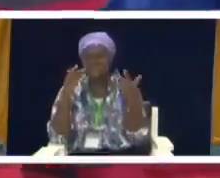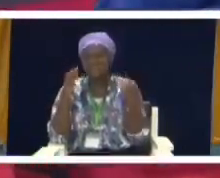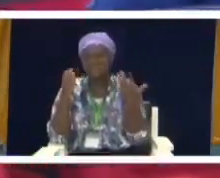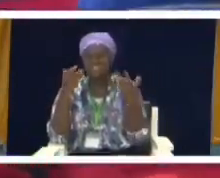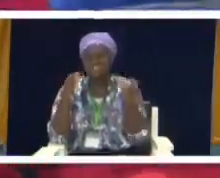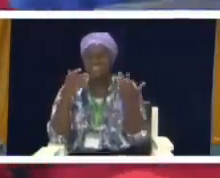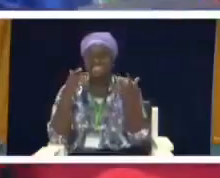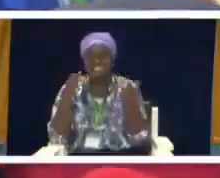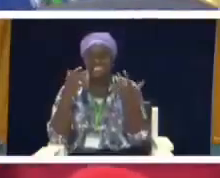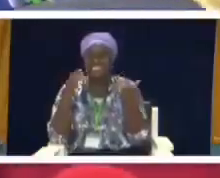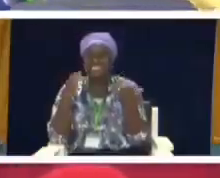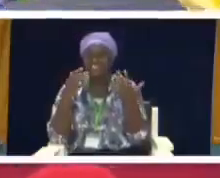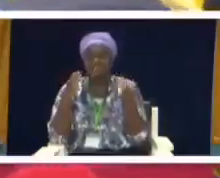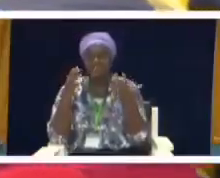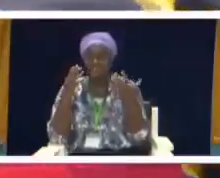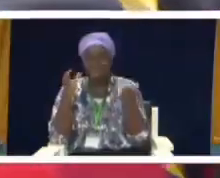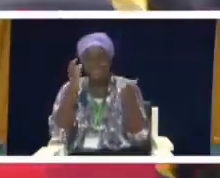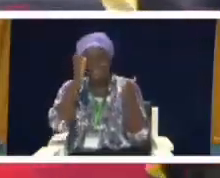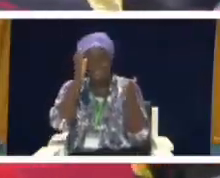Awesome.